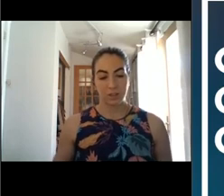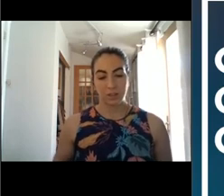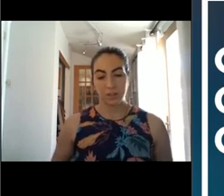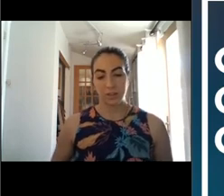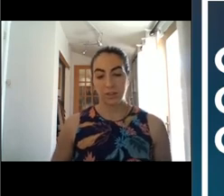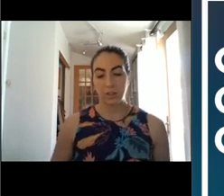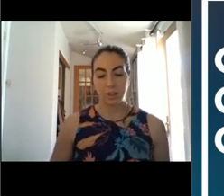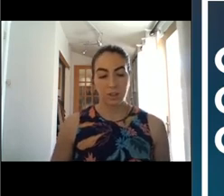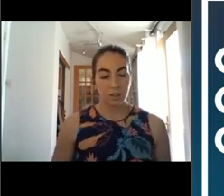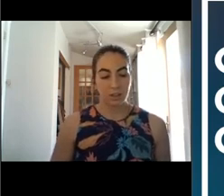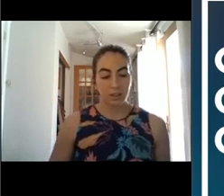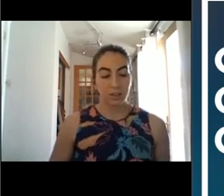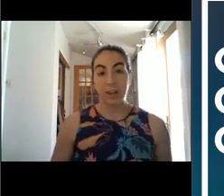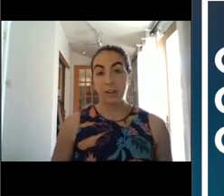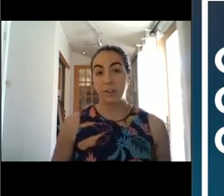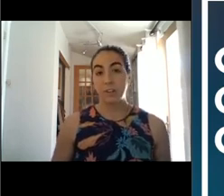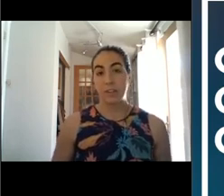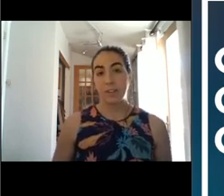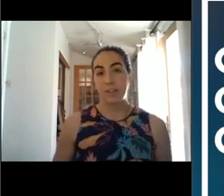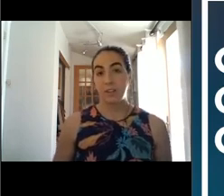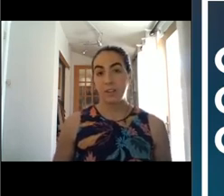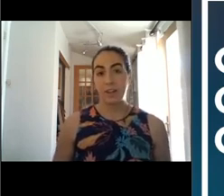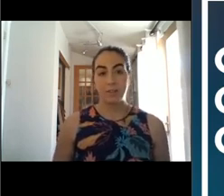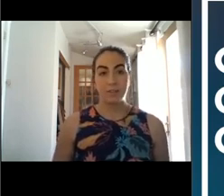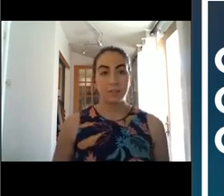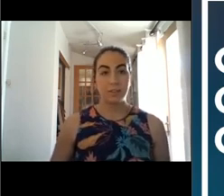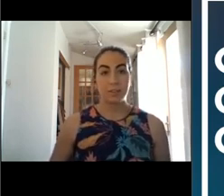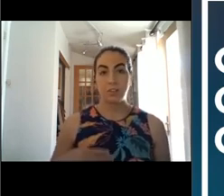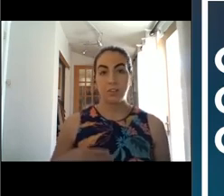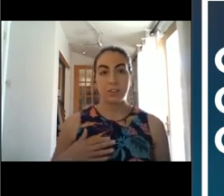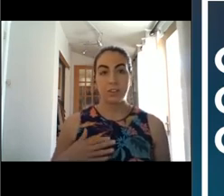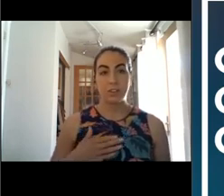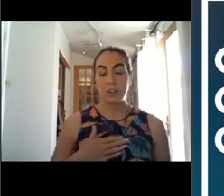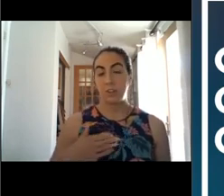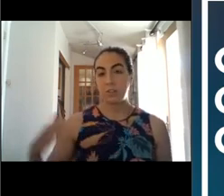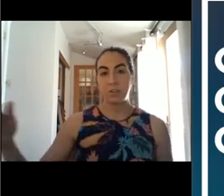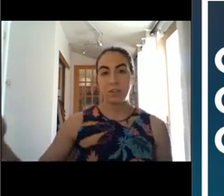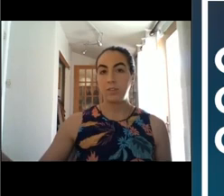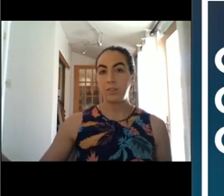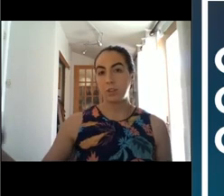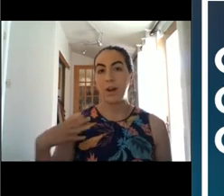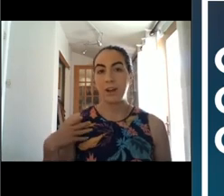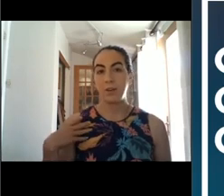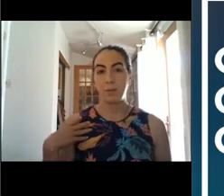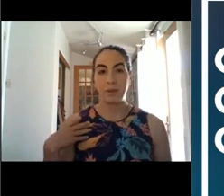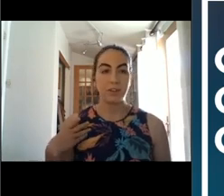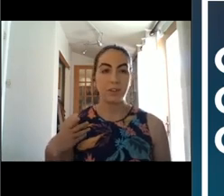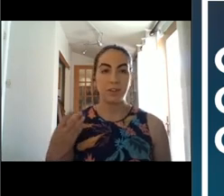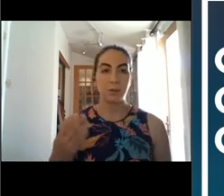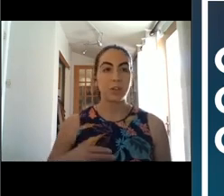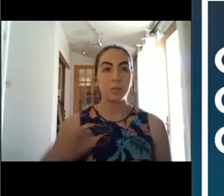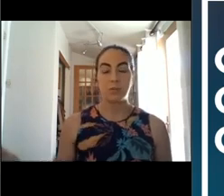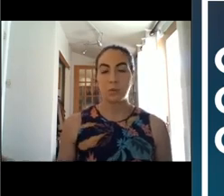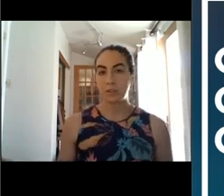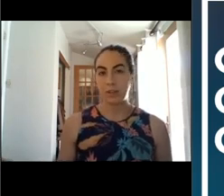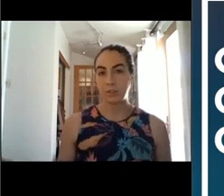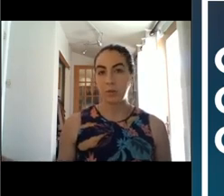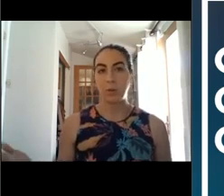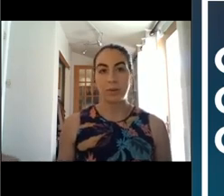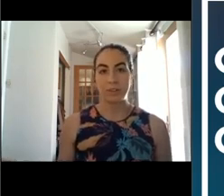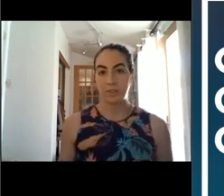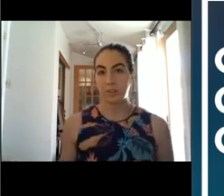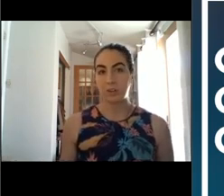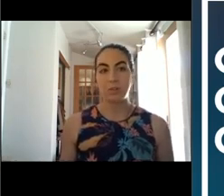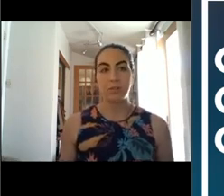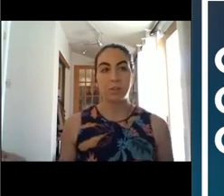that comes to your mind? Yeah. First, I think that just in, in the future, my own opinion is that we're going to move towards